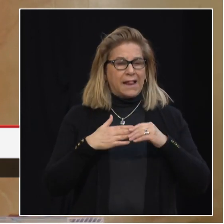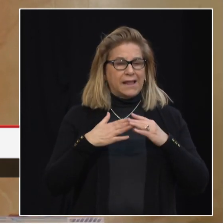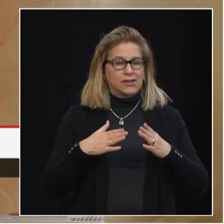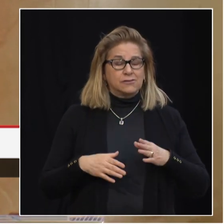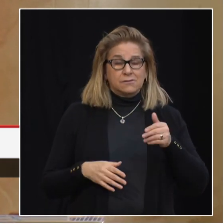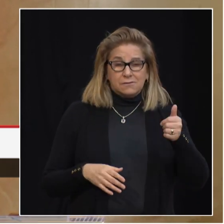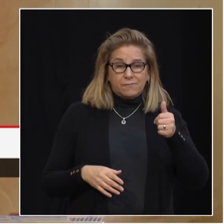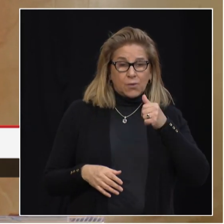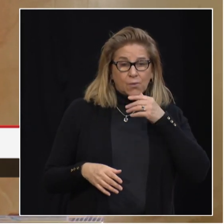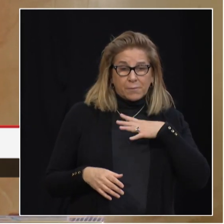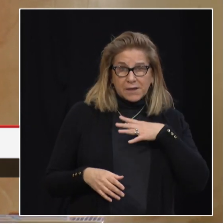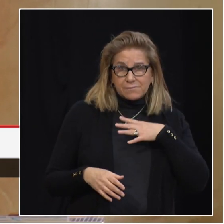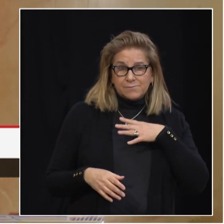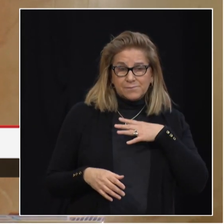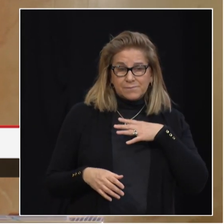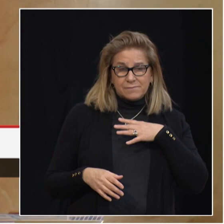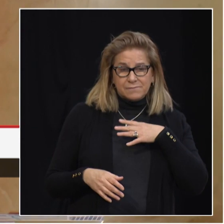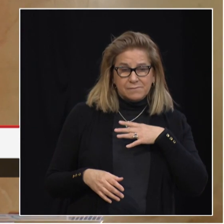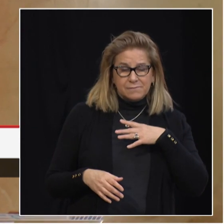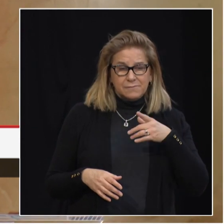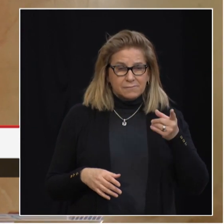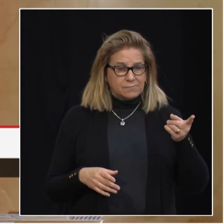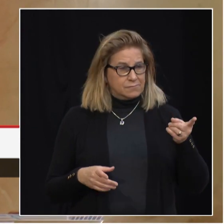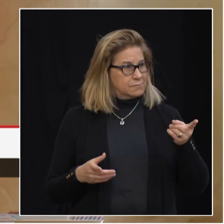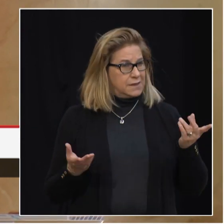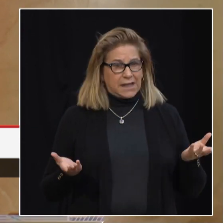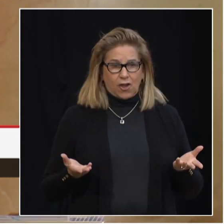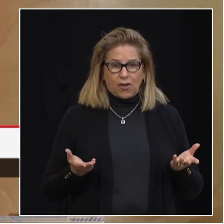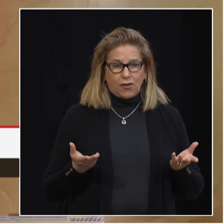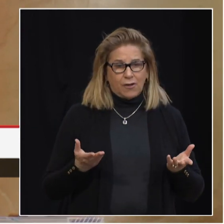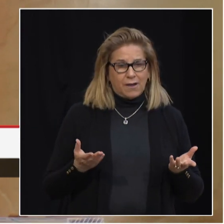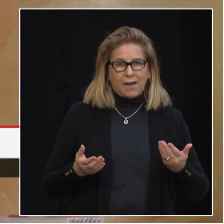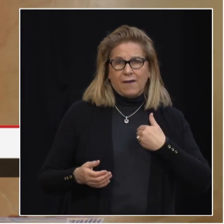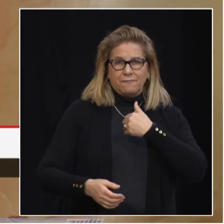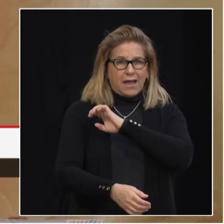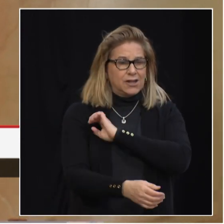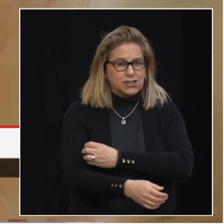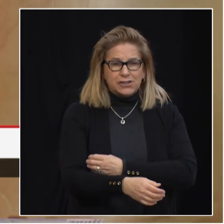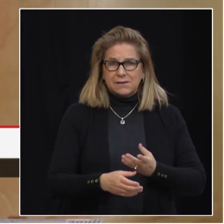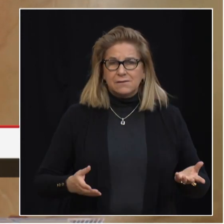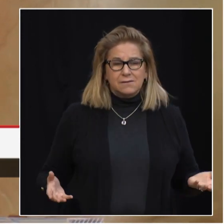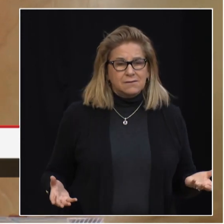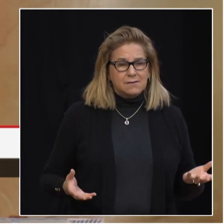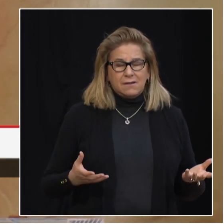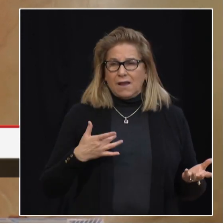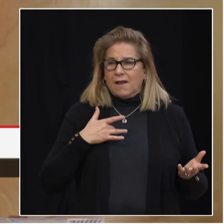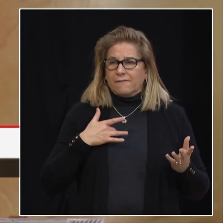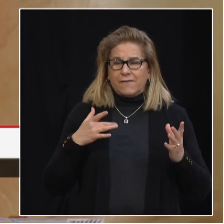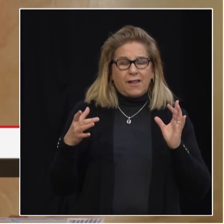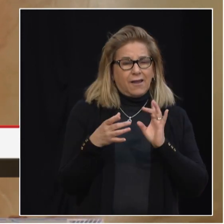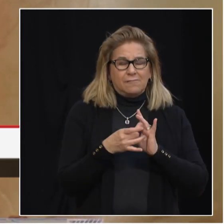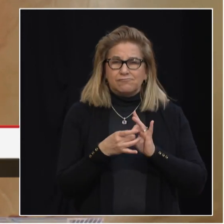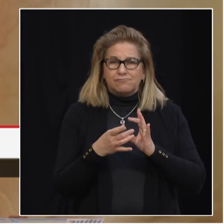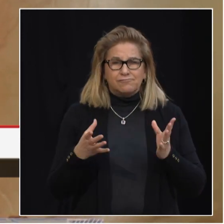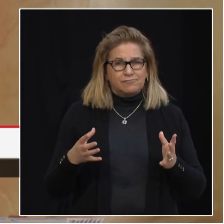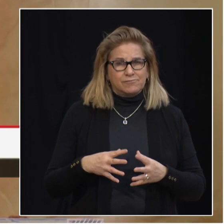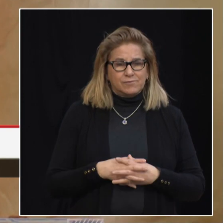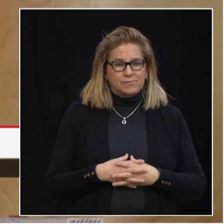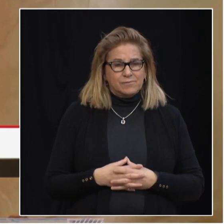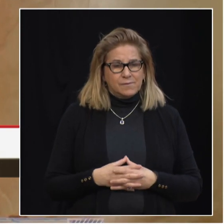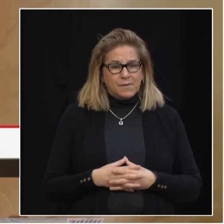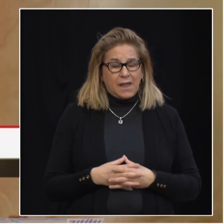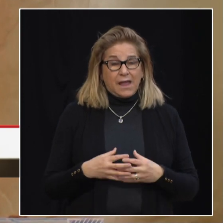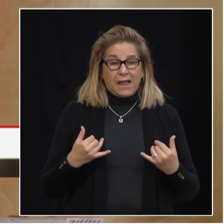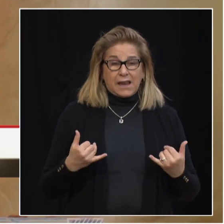brings an undeniable magnetic energy. So in the spirit of DC's newest tagline, obviously we